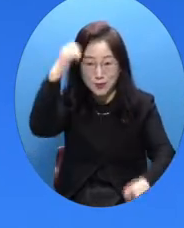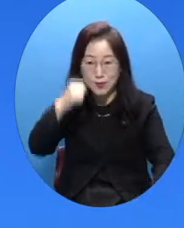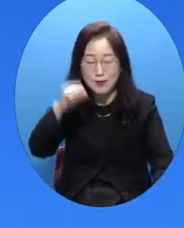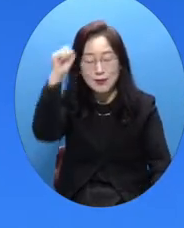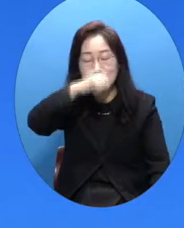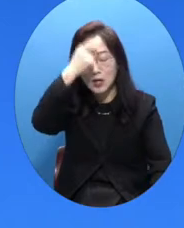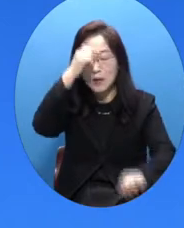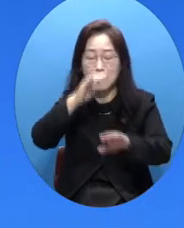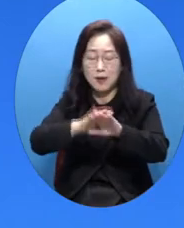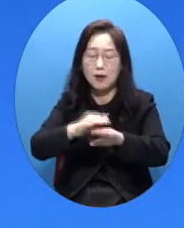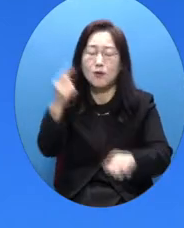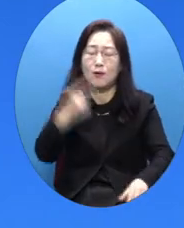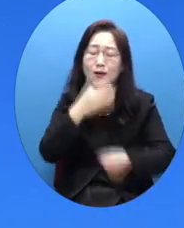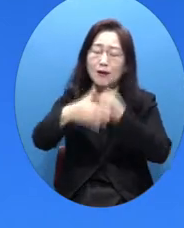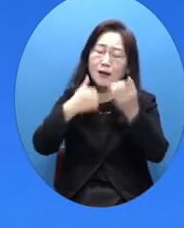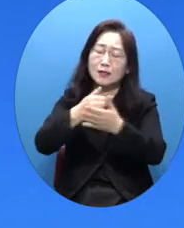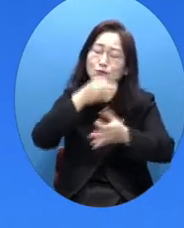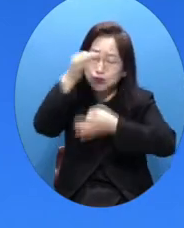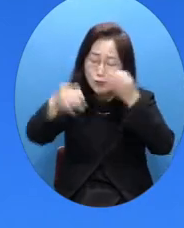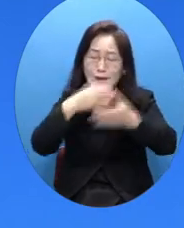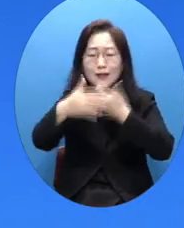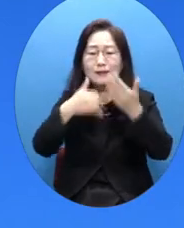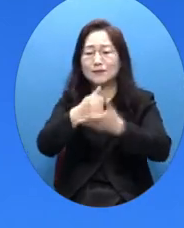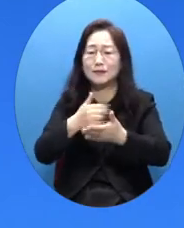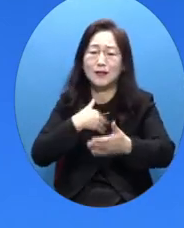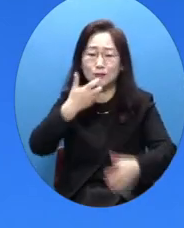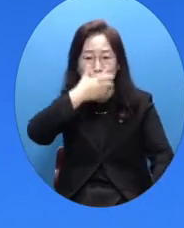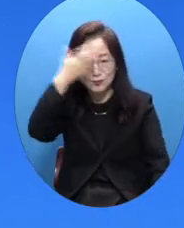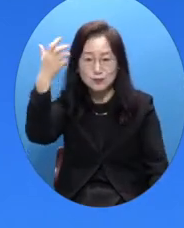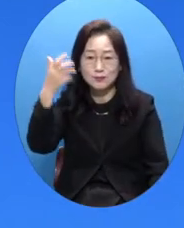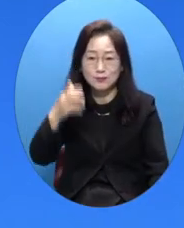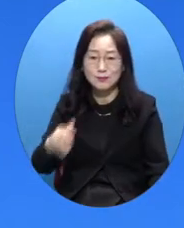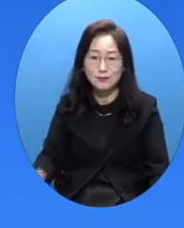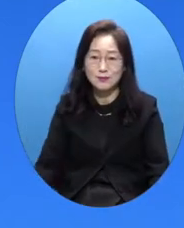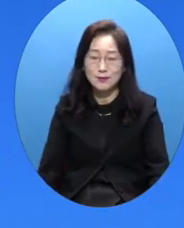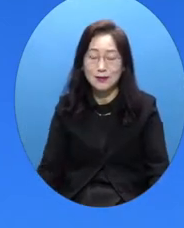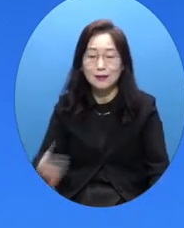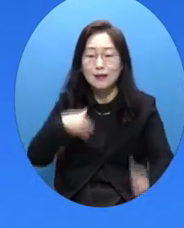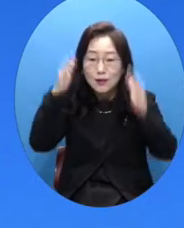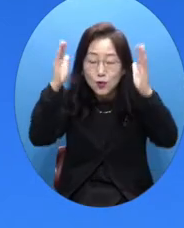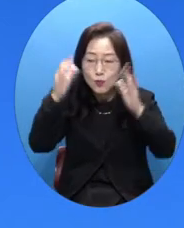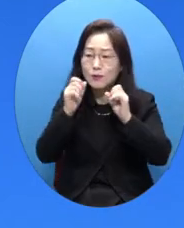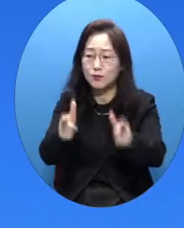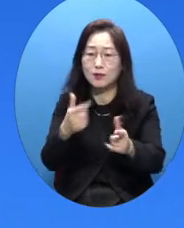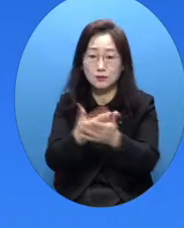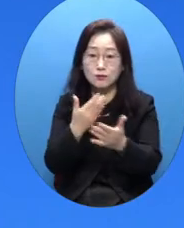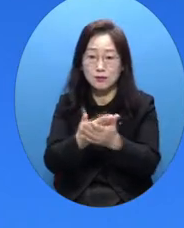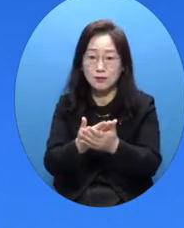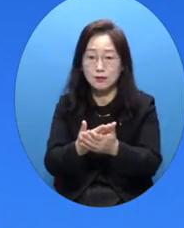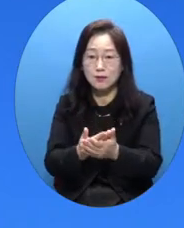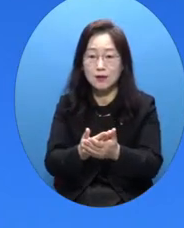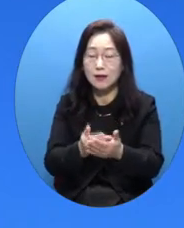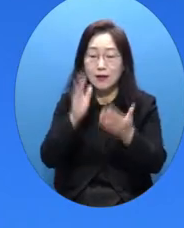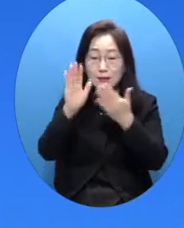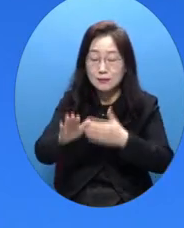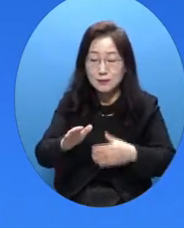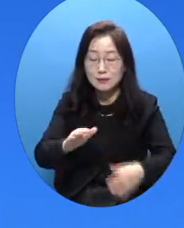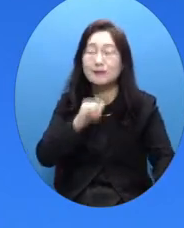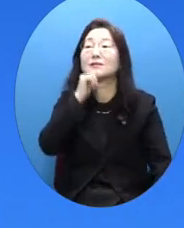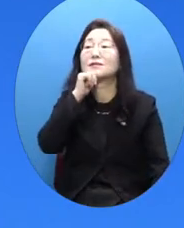service starting from tomorrow for the whole week Lord I Have a Dream please give me opportunity to